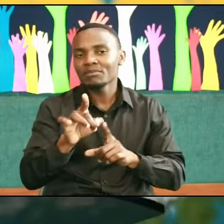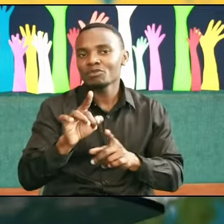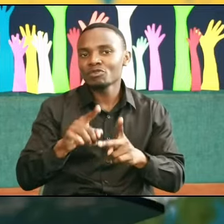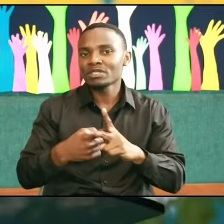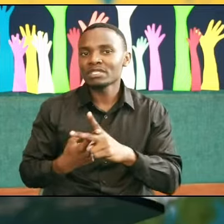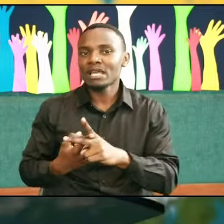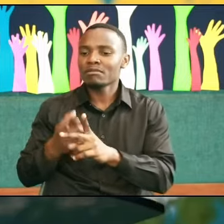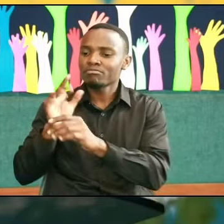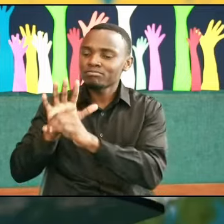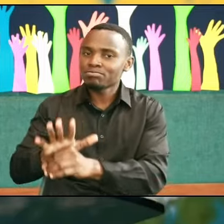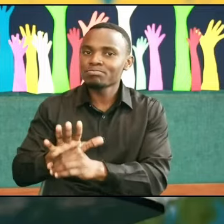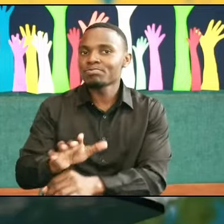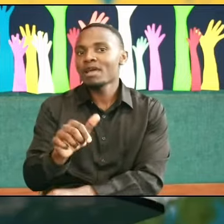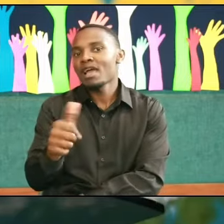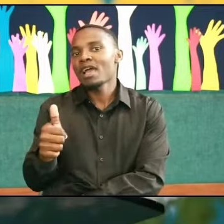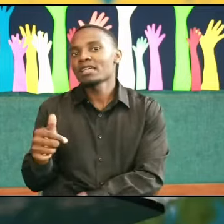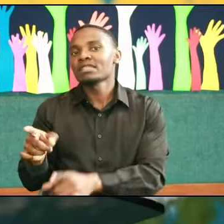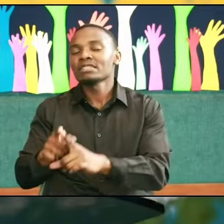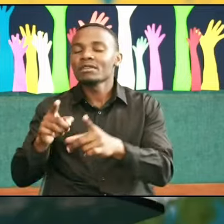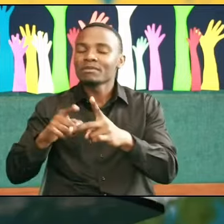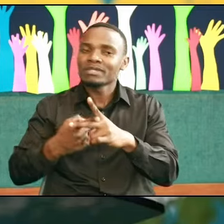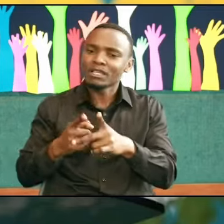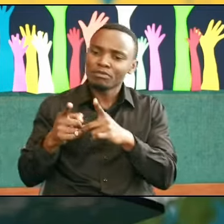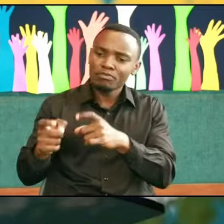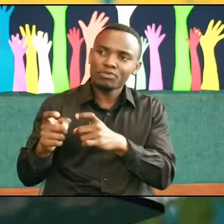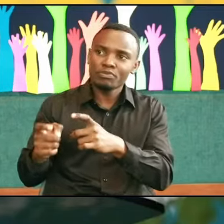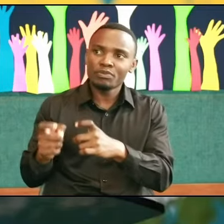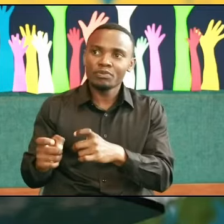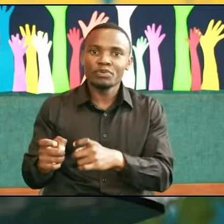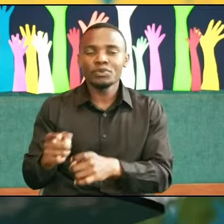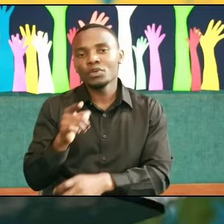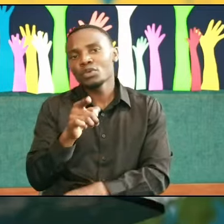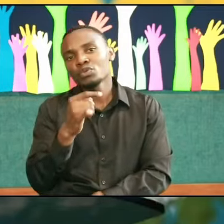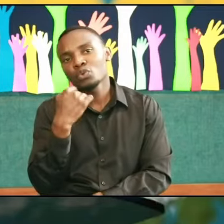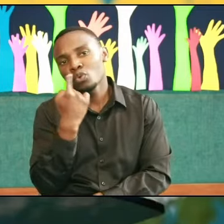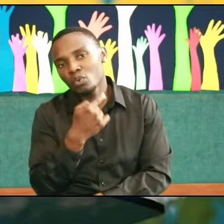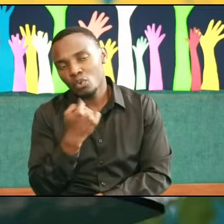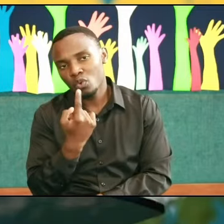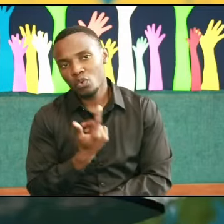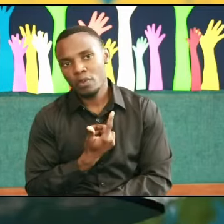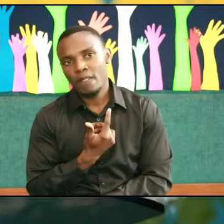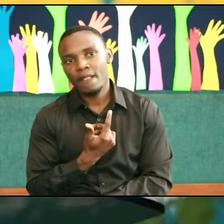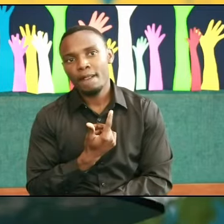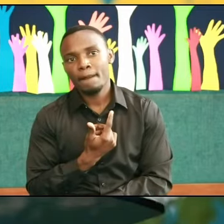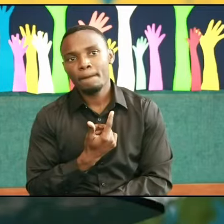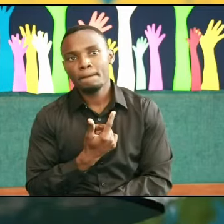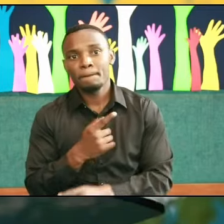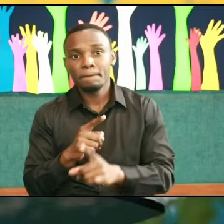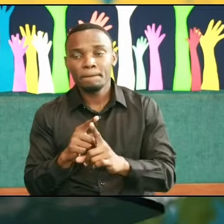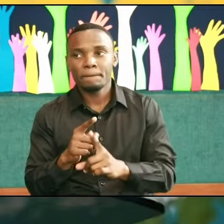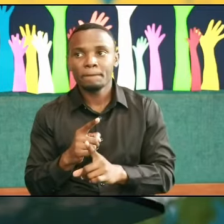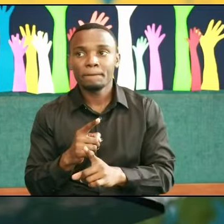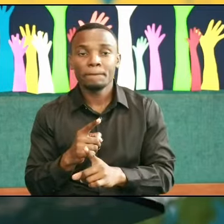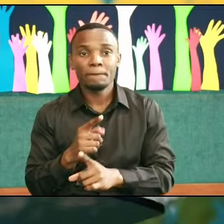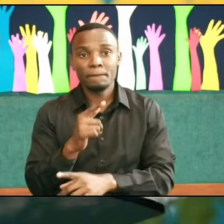down and try to put them in their place. Who are you to put them in their place when you have not created